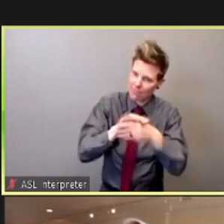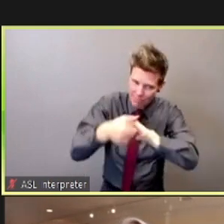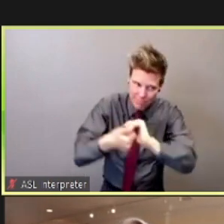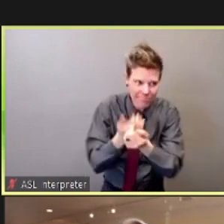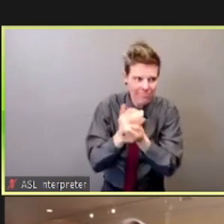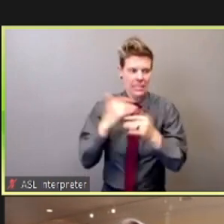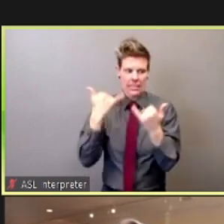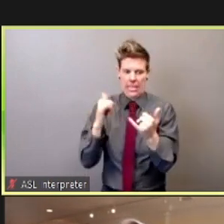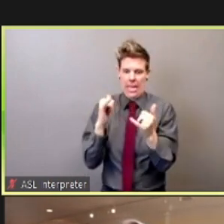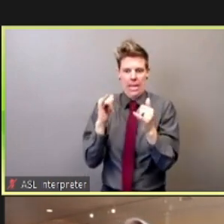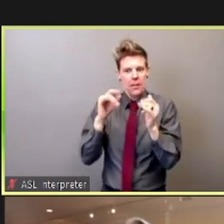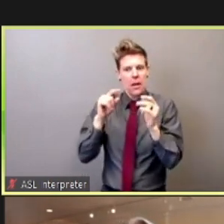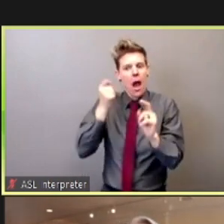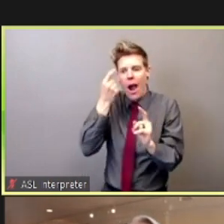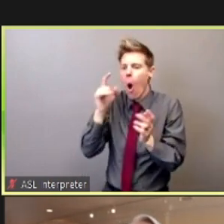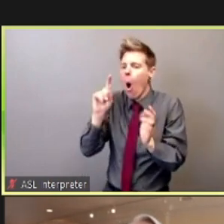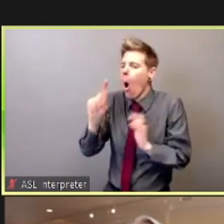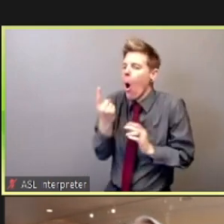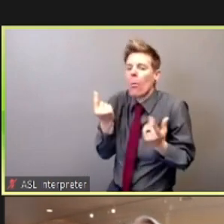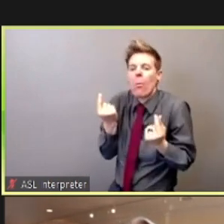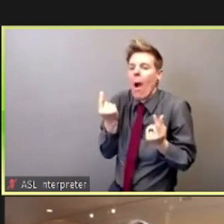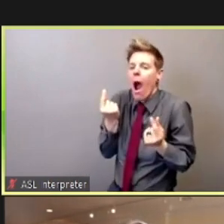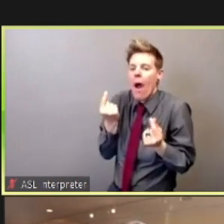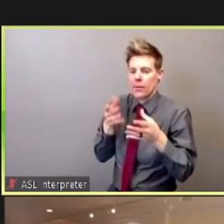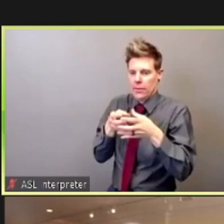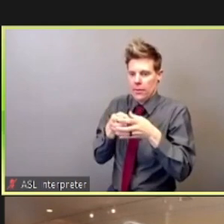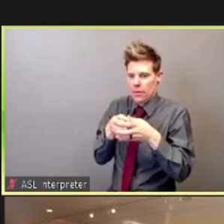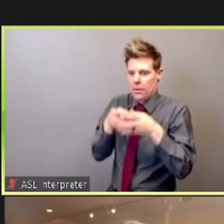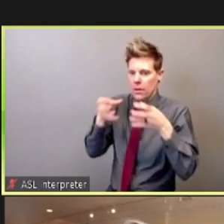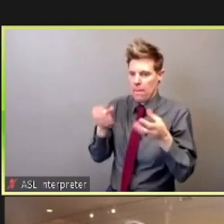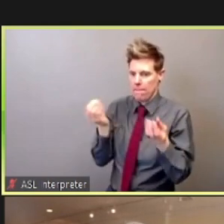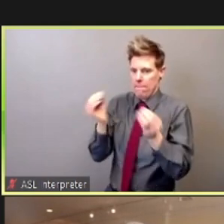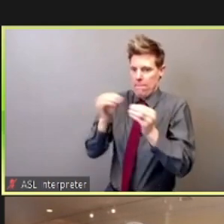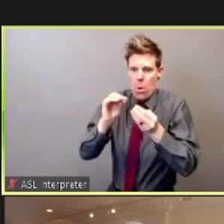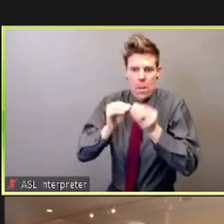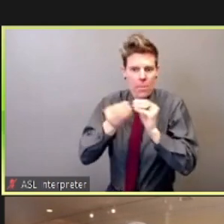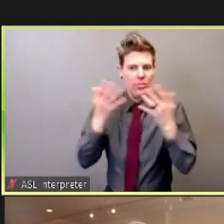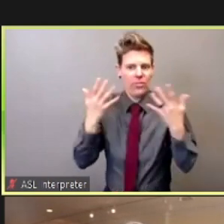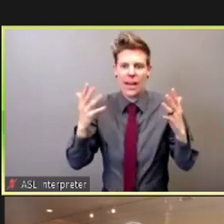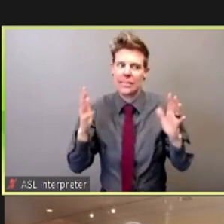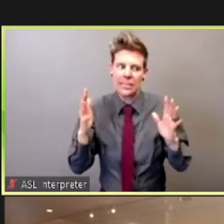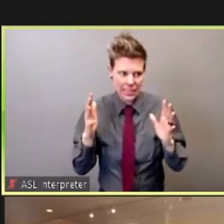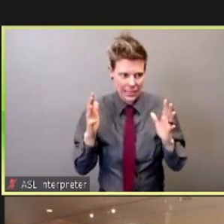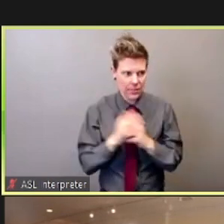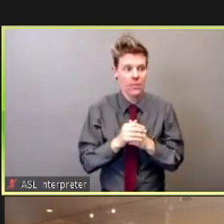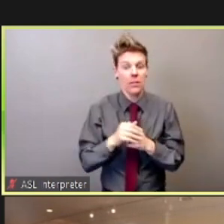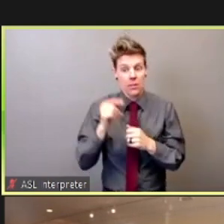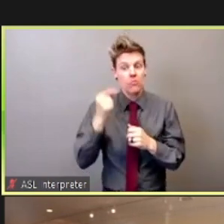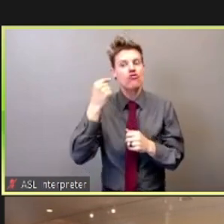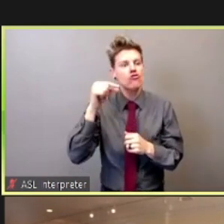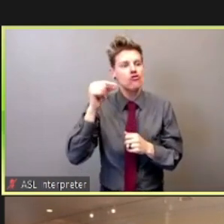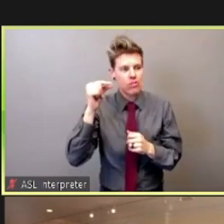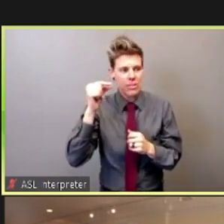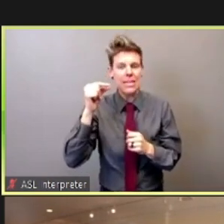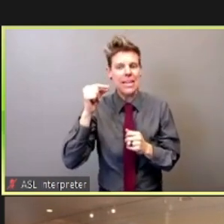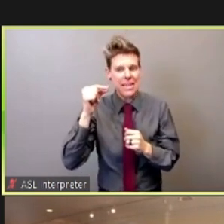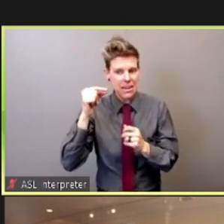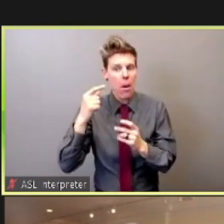have a name for it yet, but look for Green Plus coming to you soon. Okay, next slide.